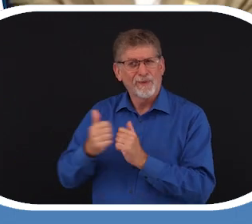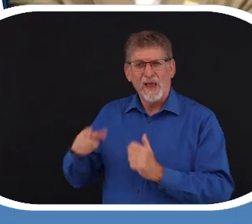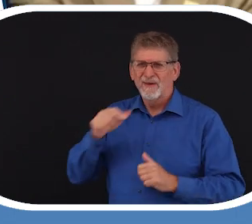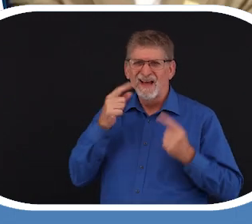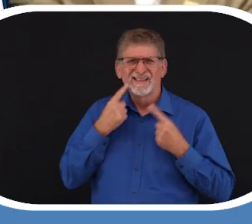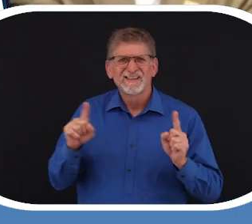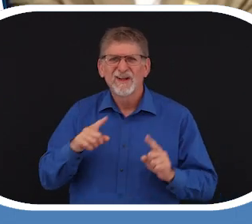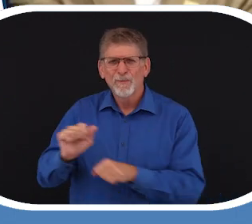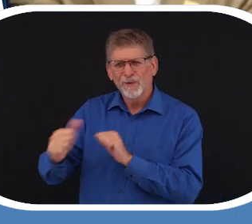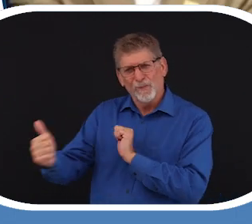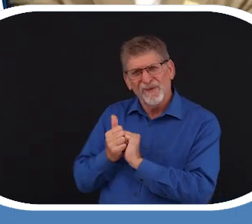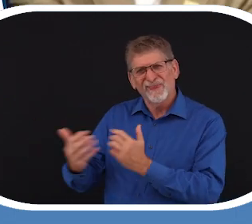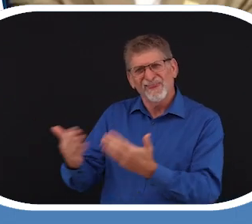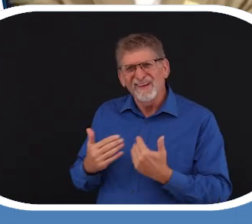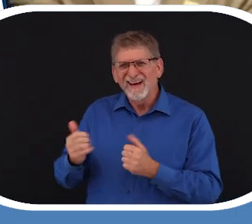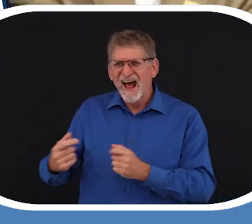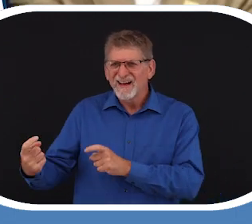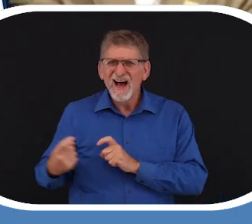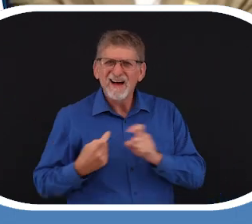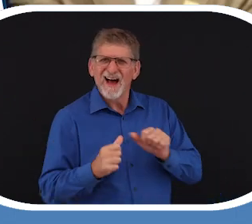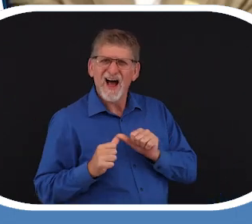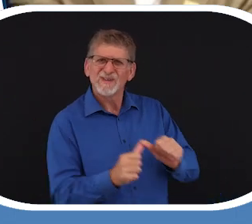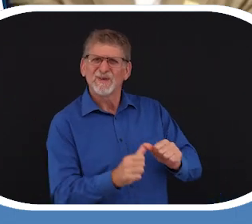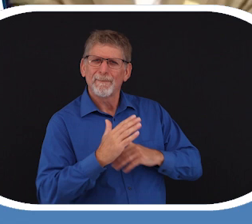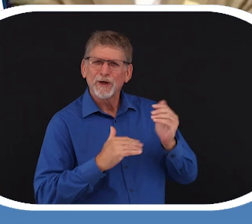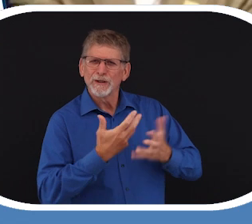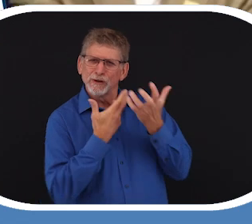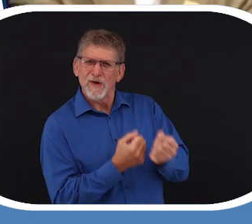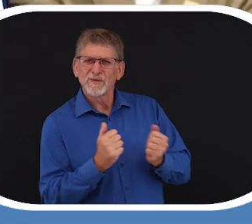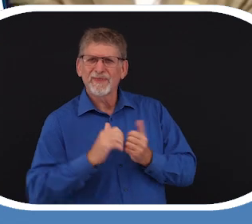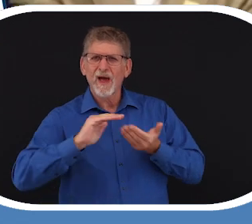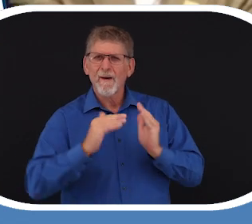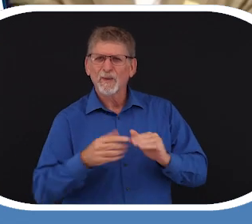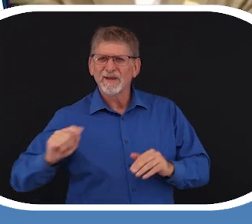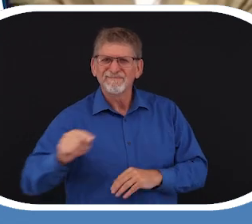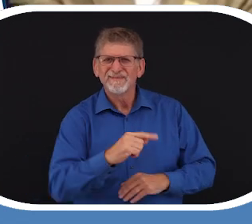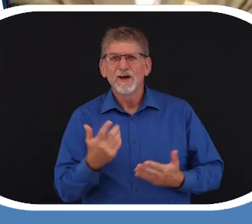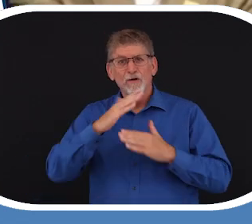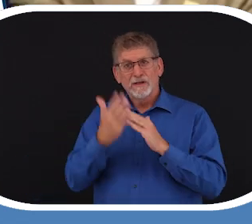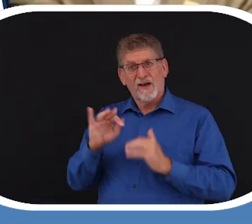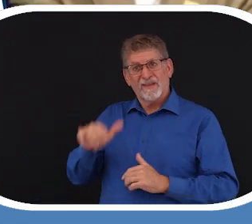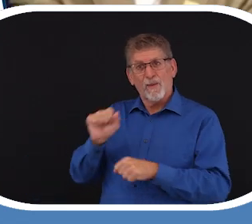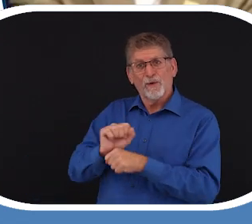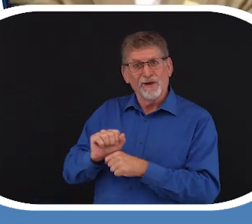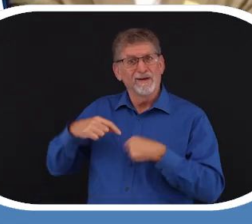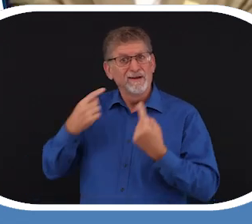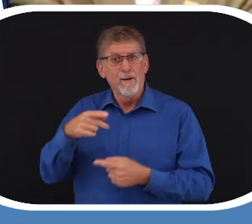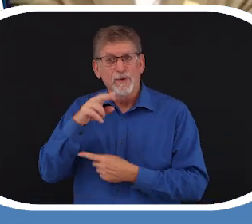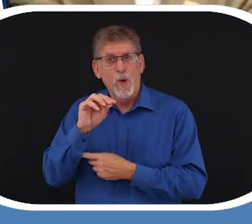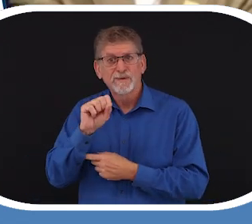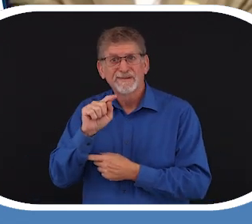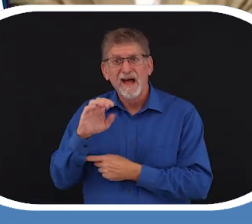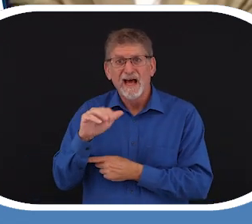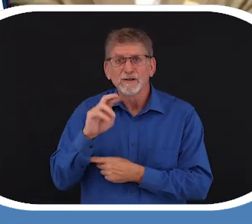build trust with the community members. And as a result of that work that we did around prostate cancer, we expanded that citizen scientist model to do a similar